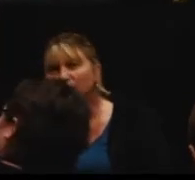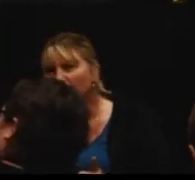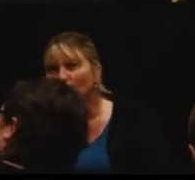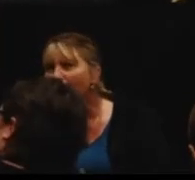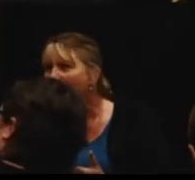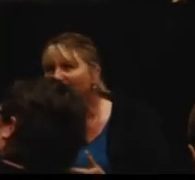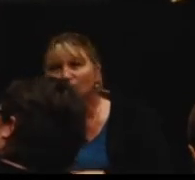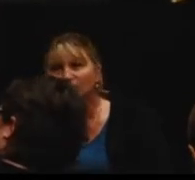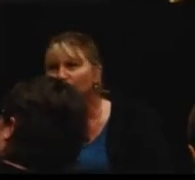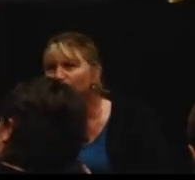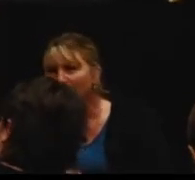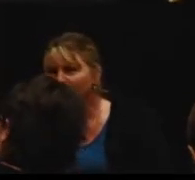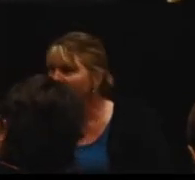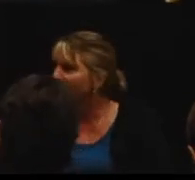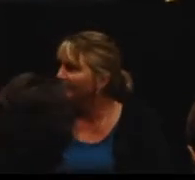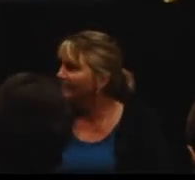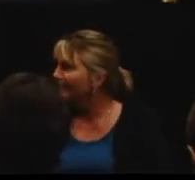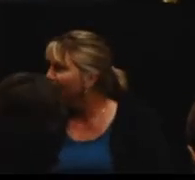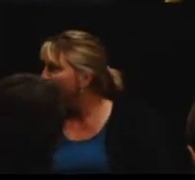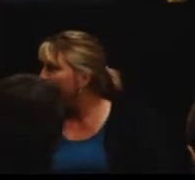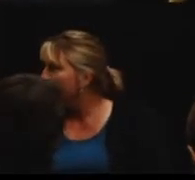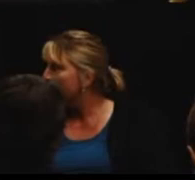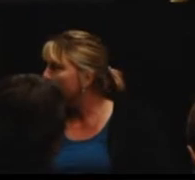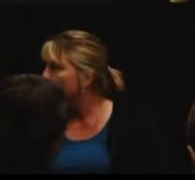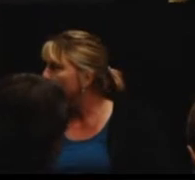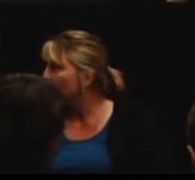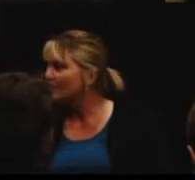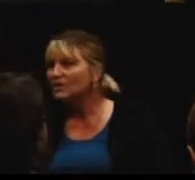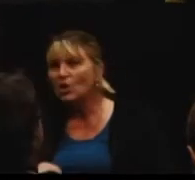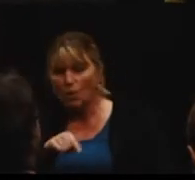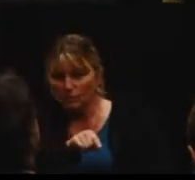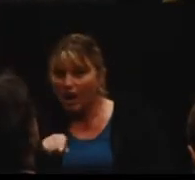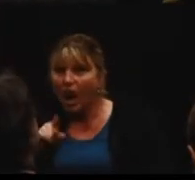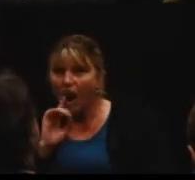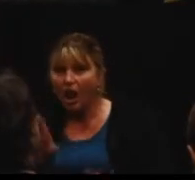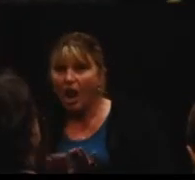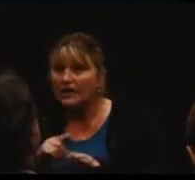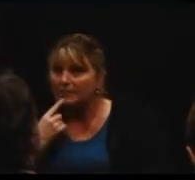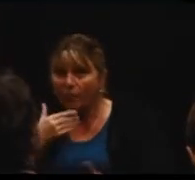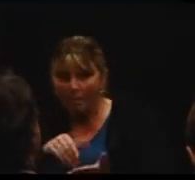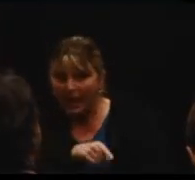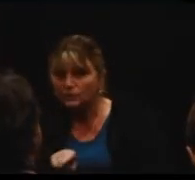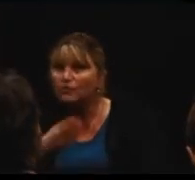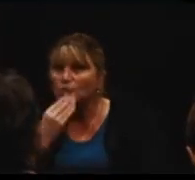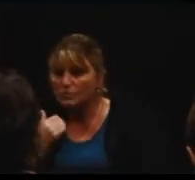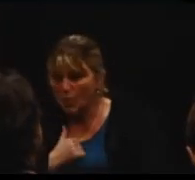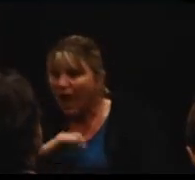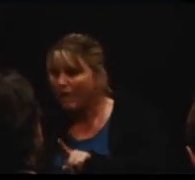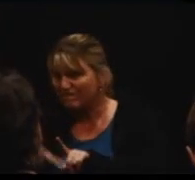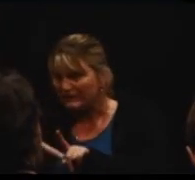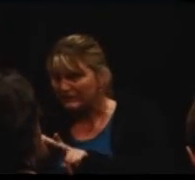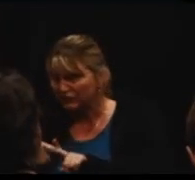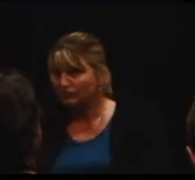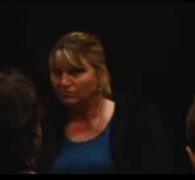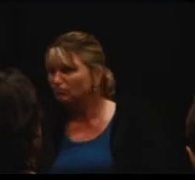that are completely different to the markets that existed before and use them to our advantage. So that's, and it's great. We've got